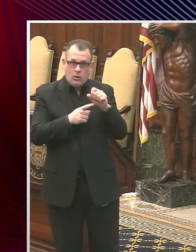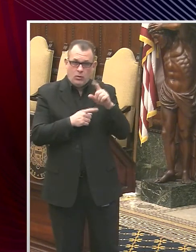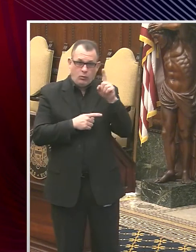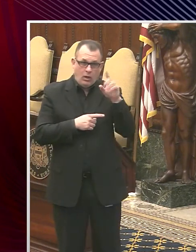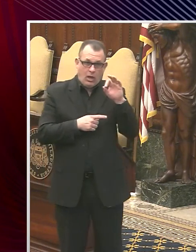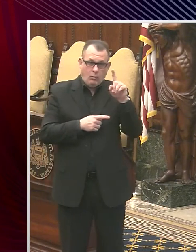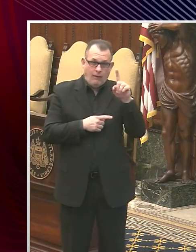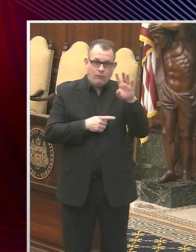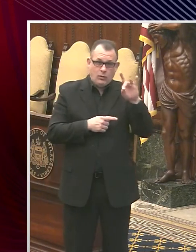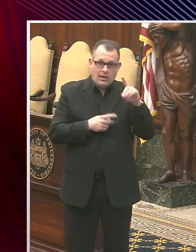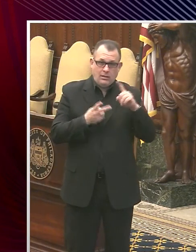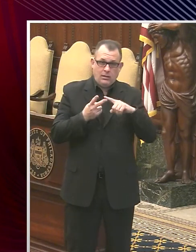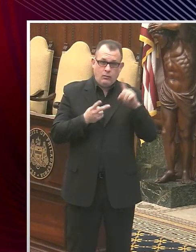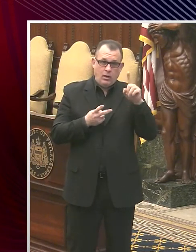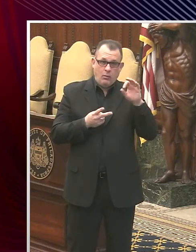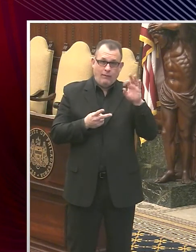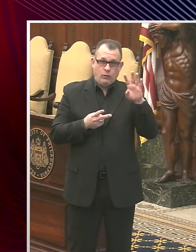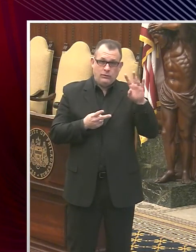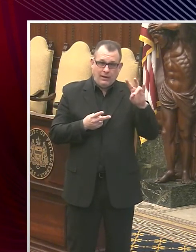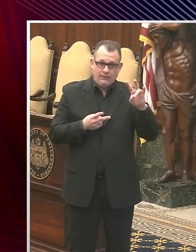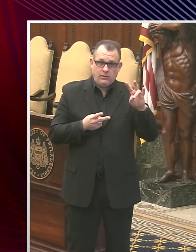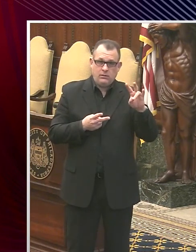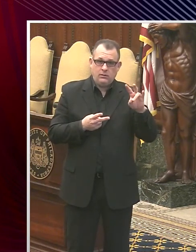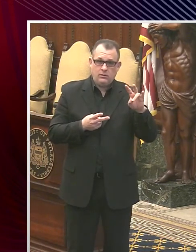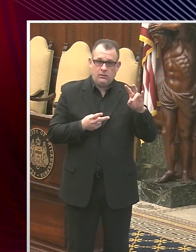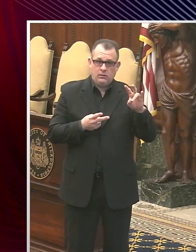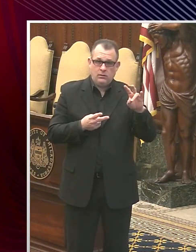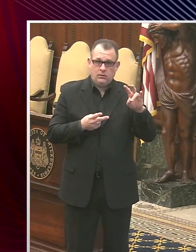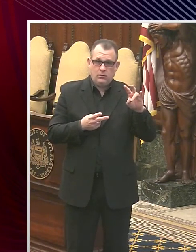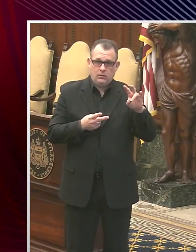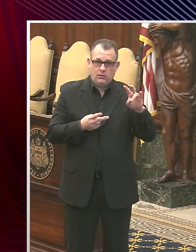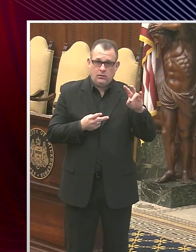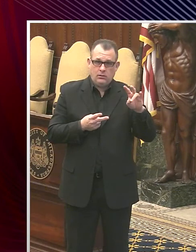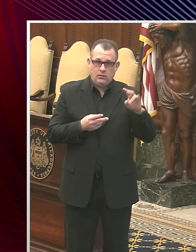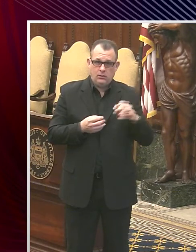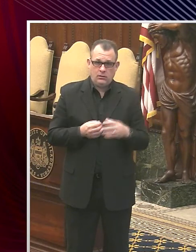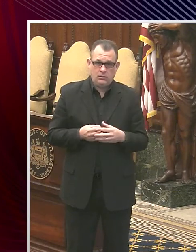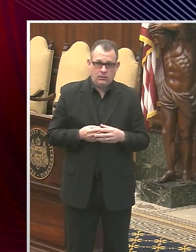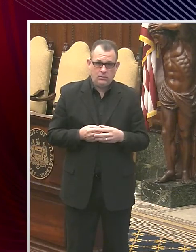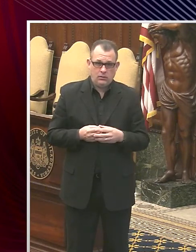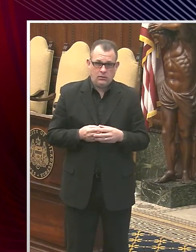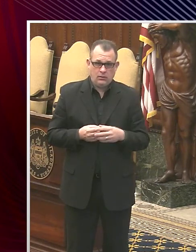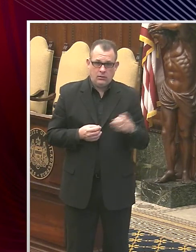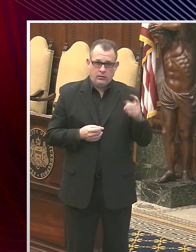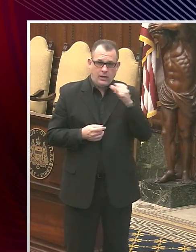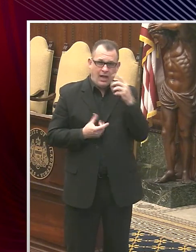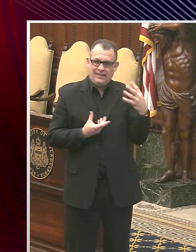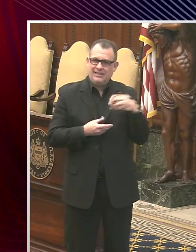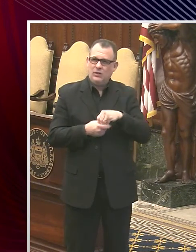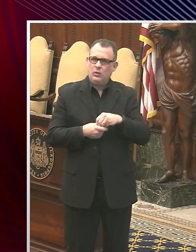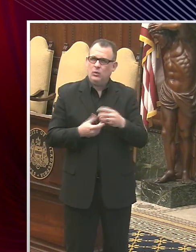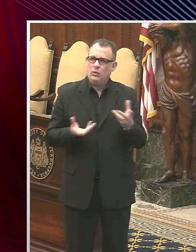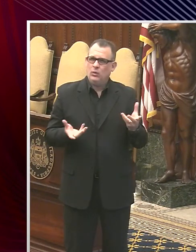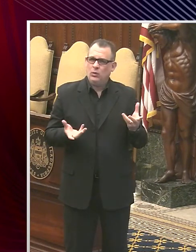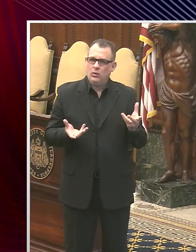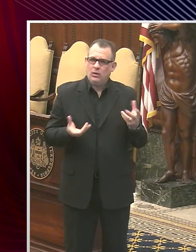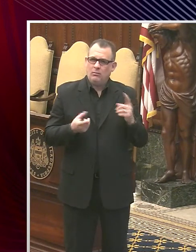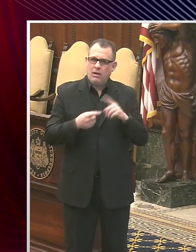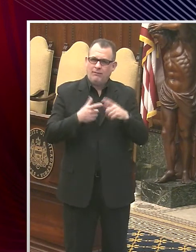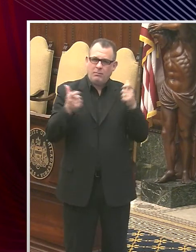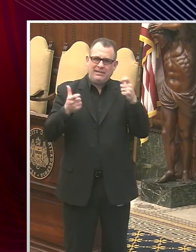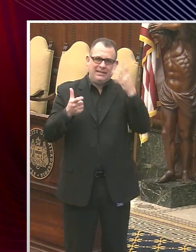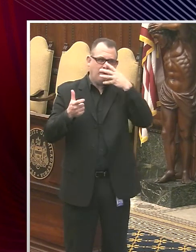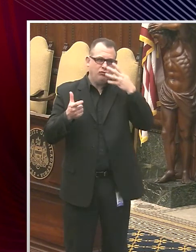19148 and 19147 that have a significant immigrant community and they're not included. We just looked